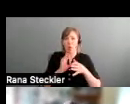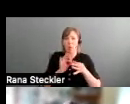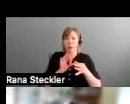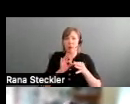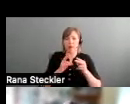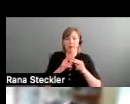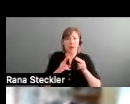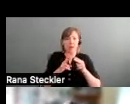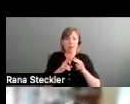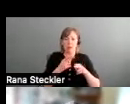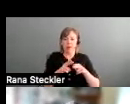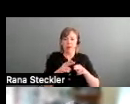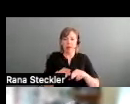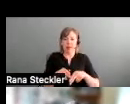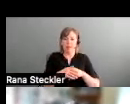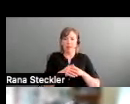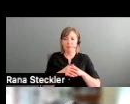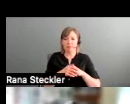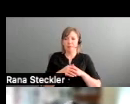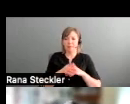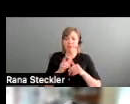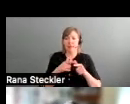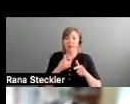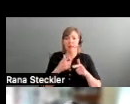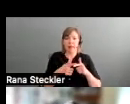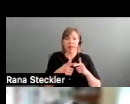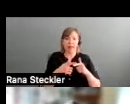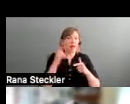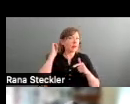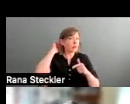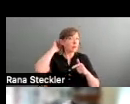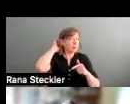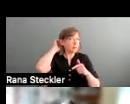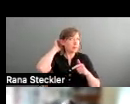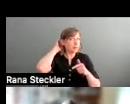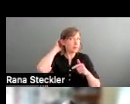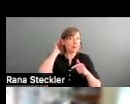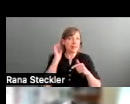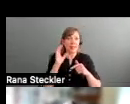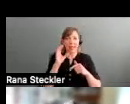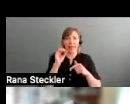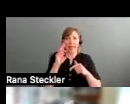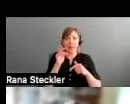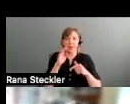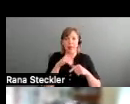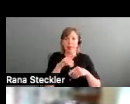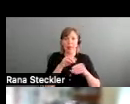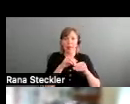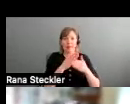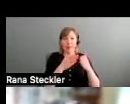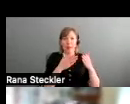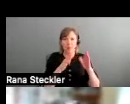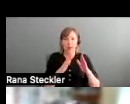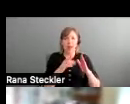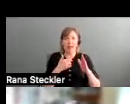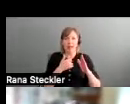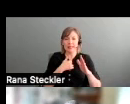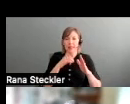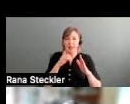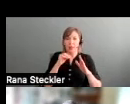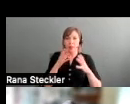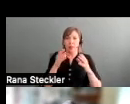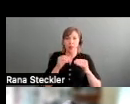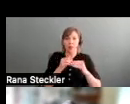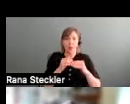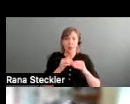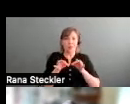very briefly, and then counter them in some ways, which I do much more elaborately